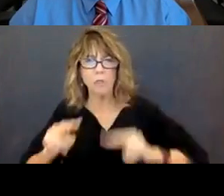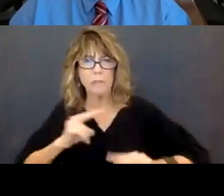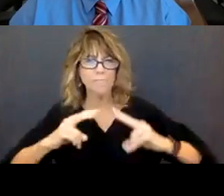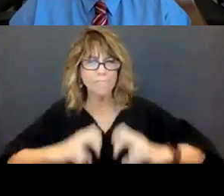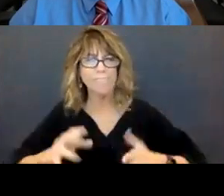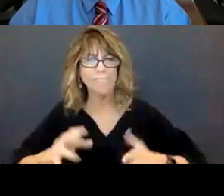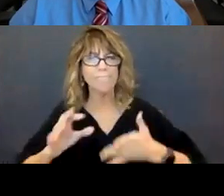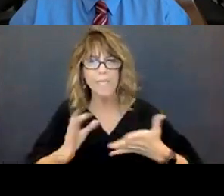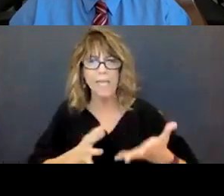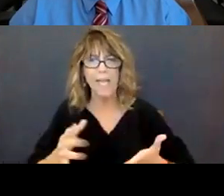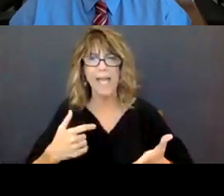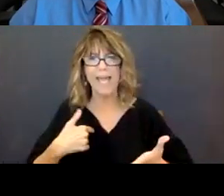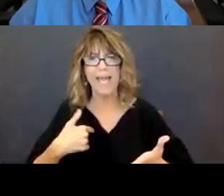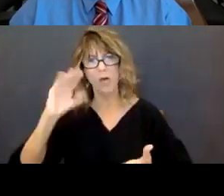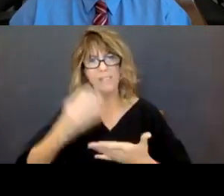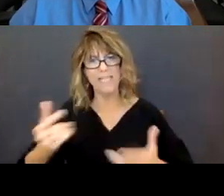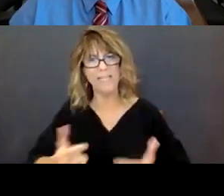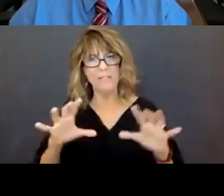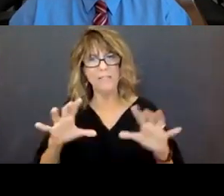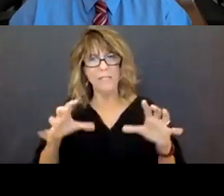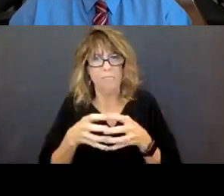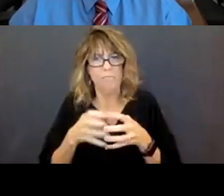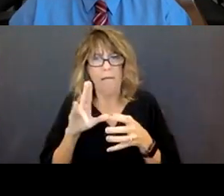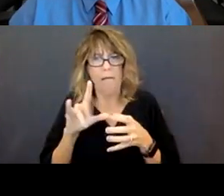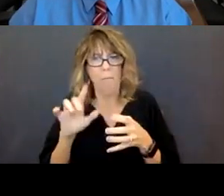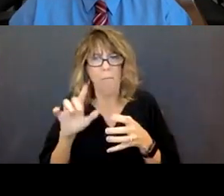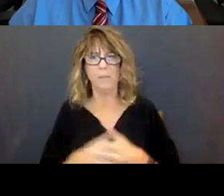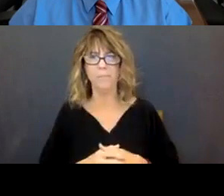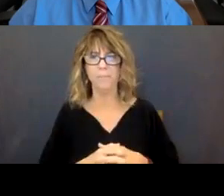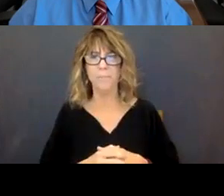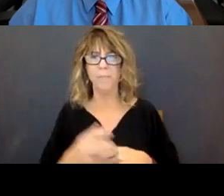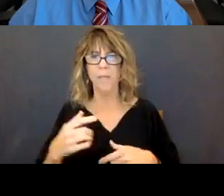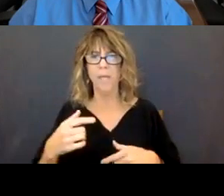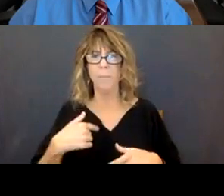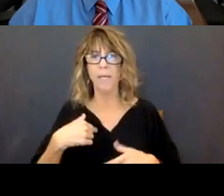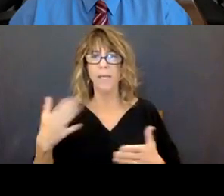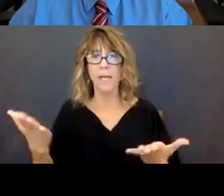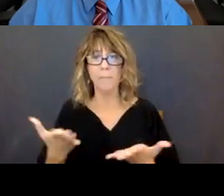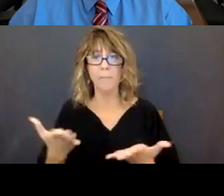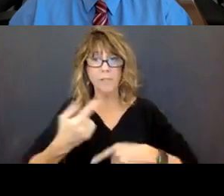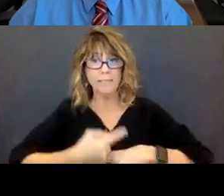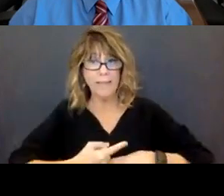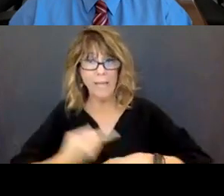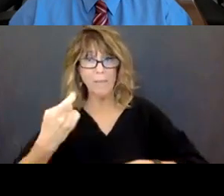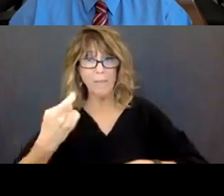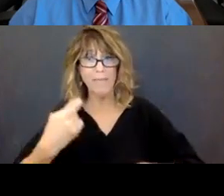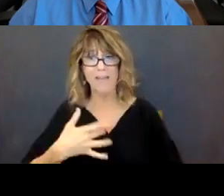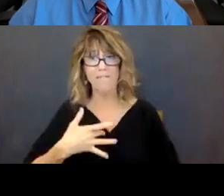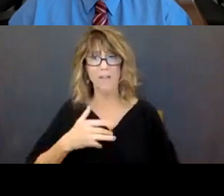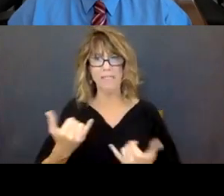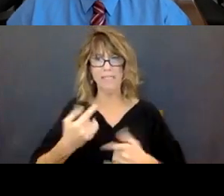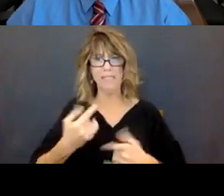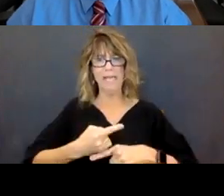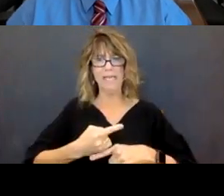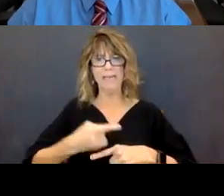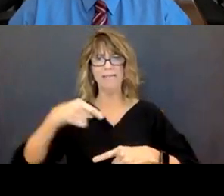to you really today, though, in support. This is my community, and I've felt a great deal of support over the years and